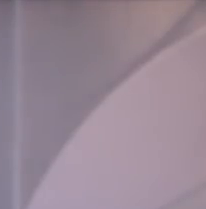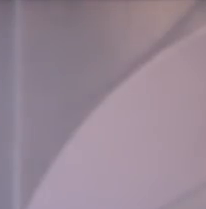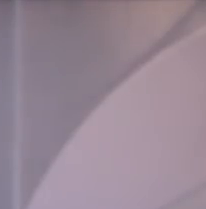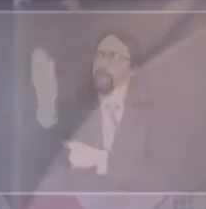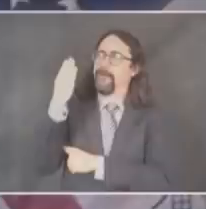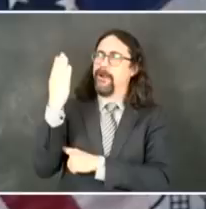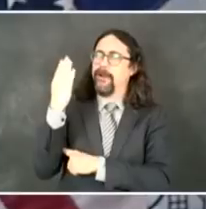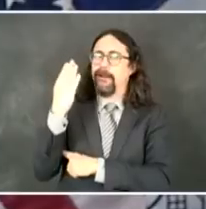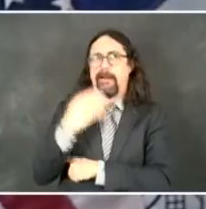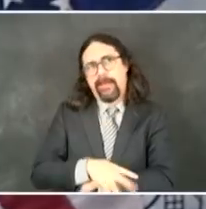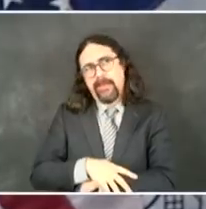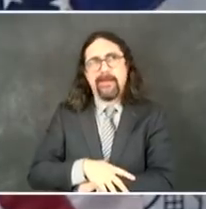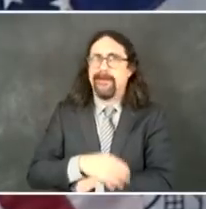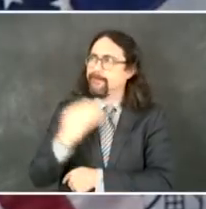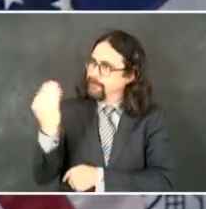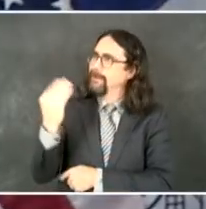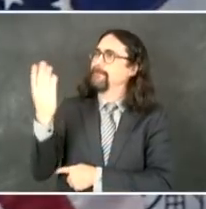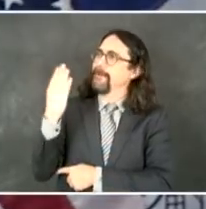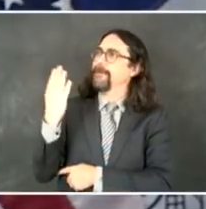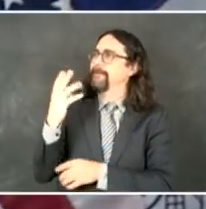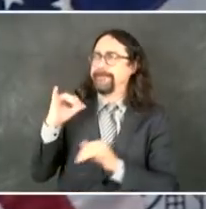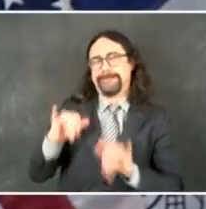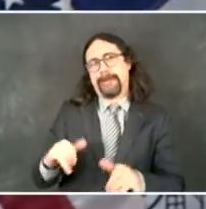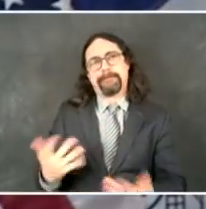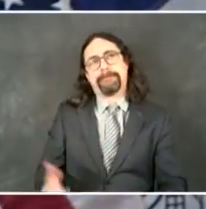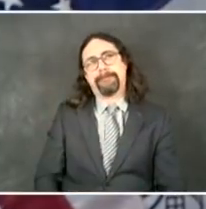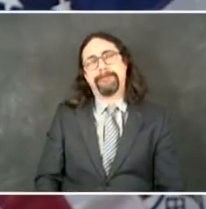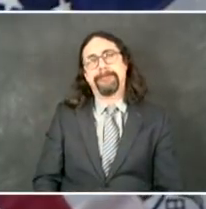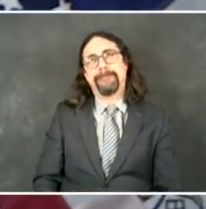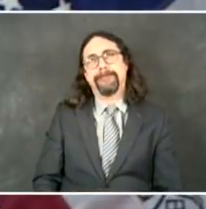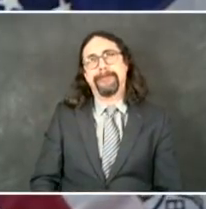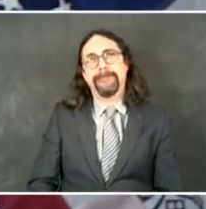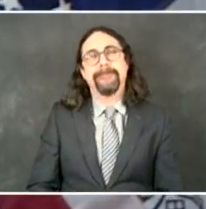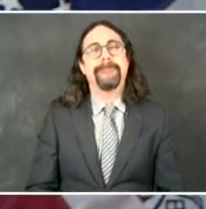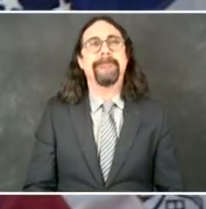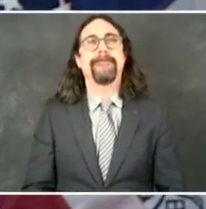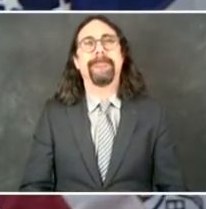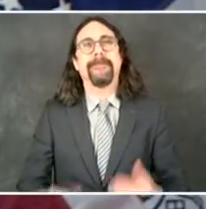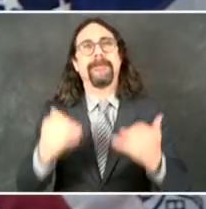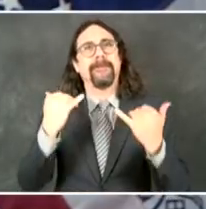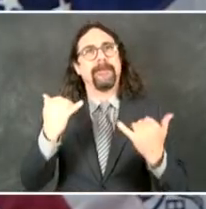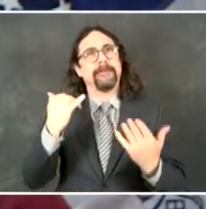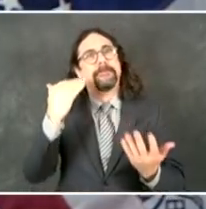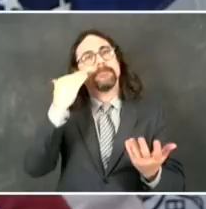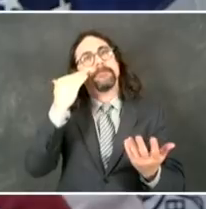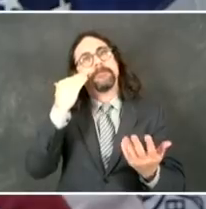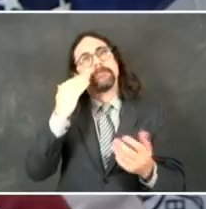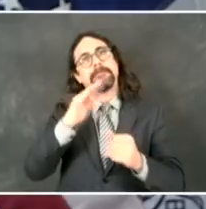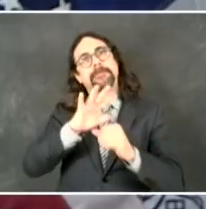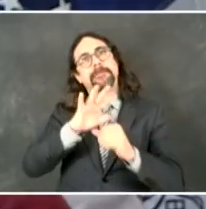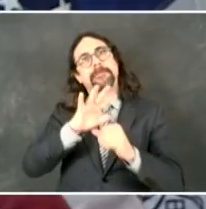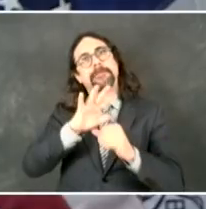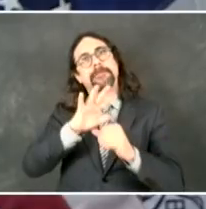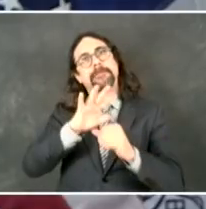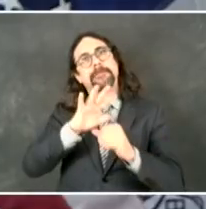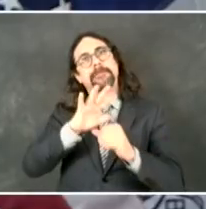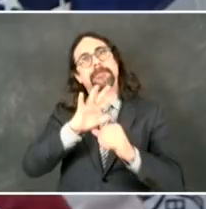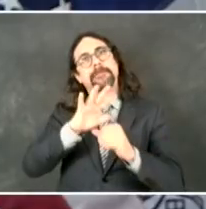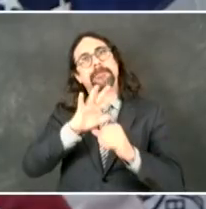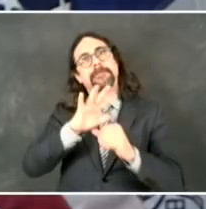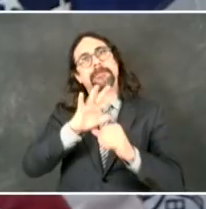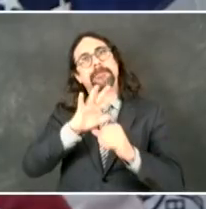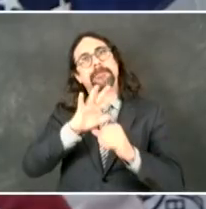Let's listen in. Love it how many times we've had to emphasize that it's a long battle. There are no